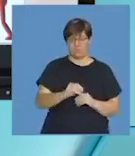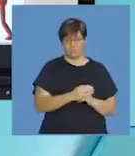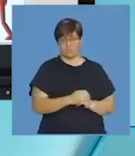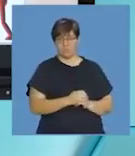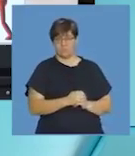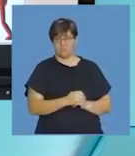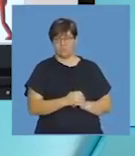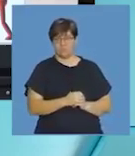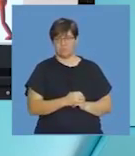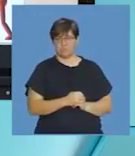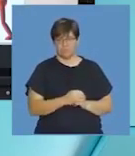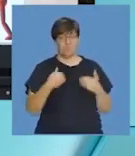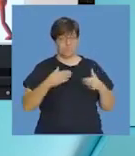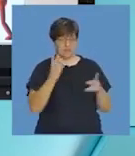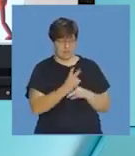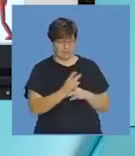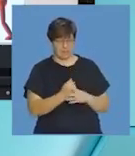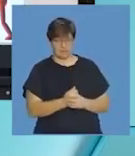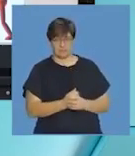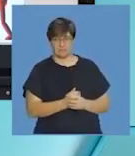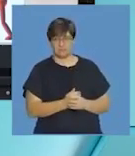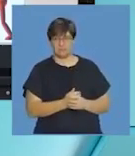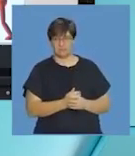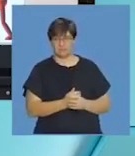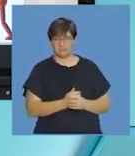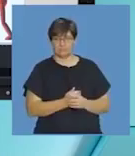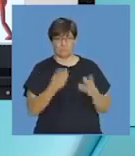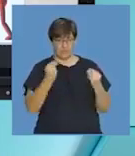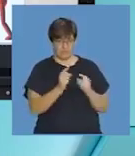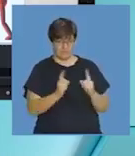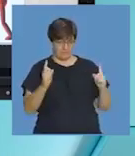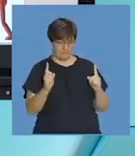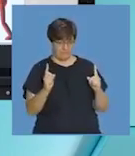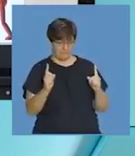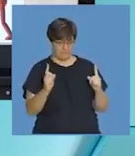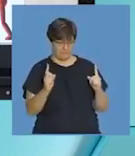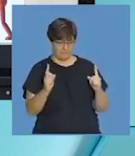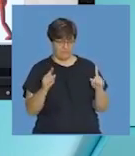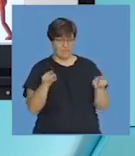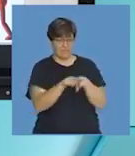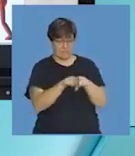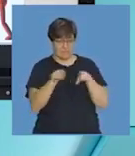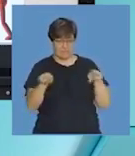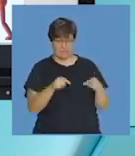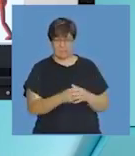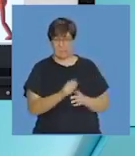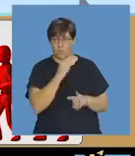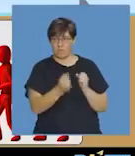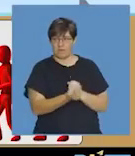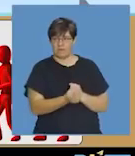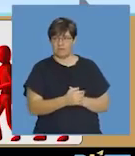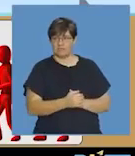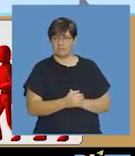Okay? Let's start again. Now we have them, equal forces on both sides. Watch what